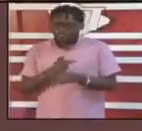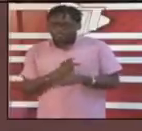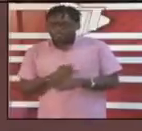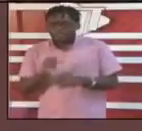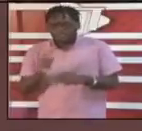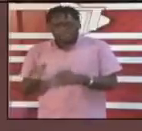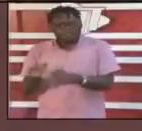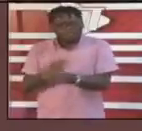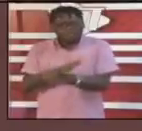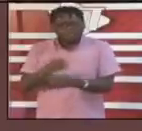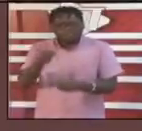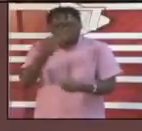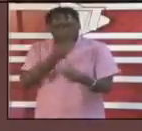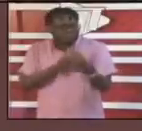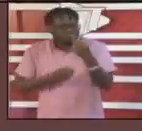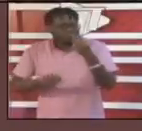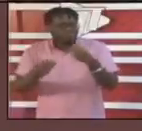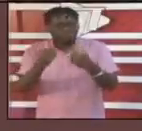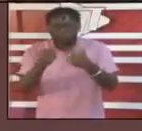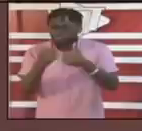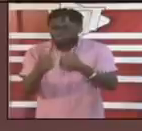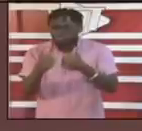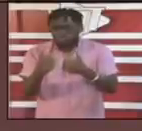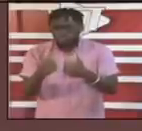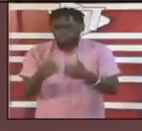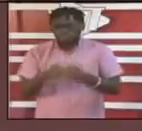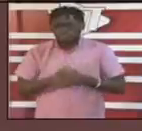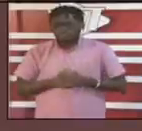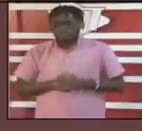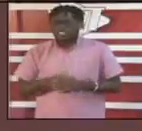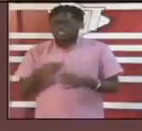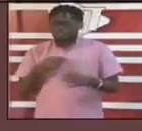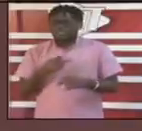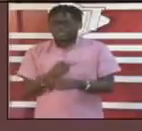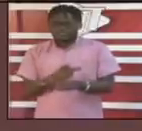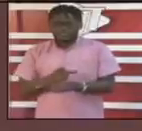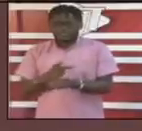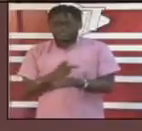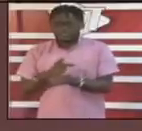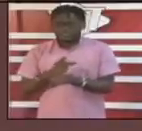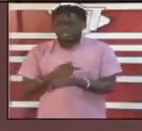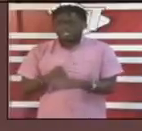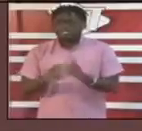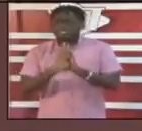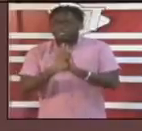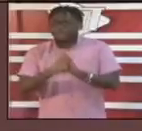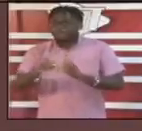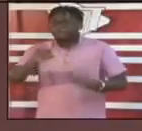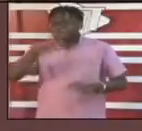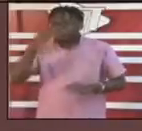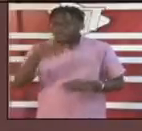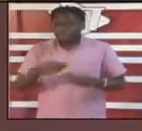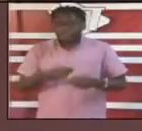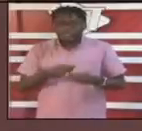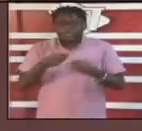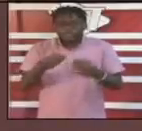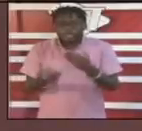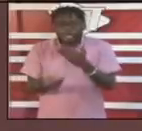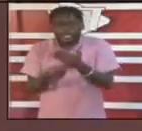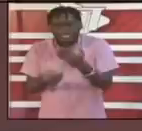feeling drained and tired. So eat foods that will fuel your body.